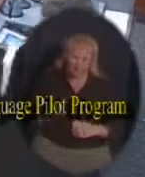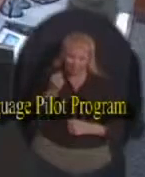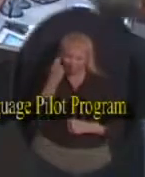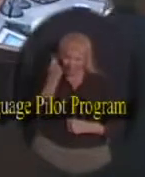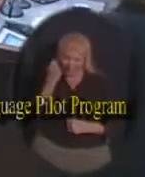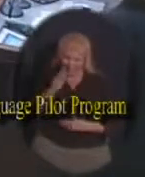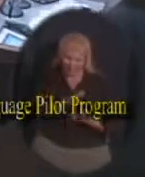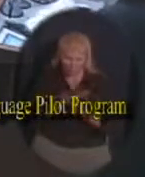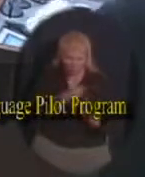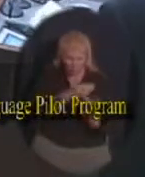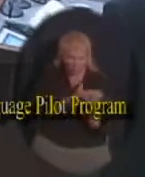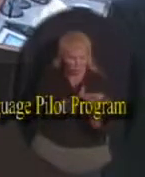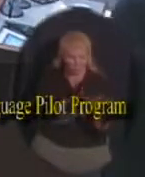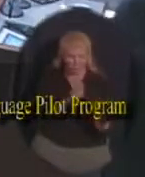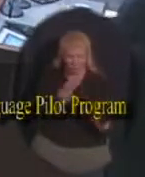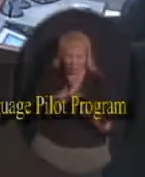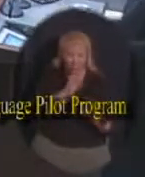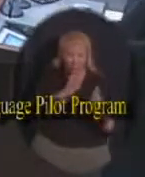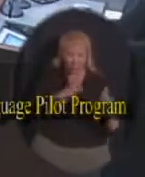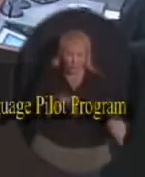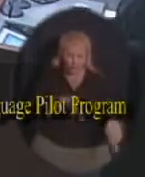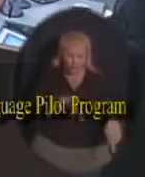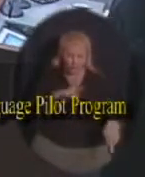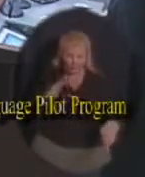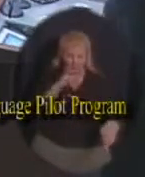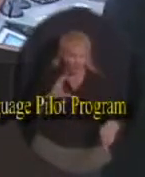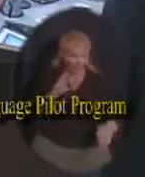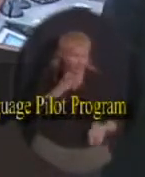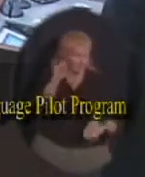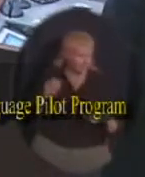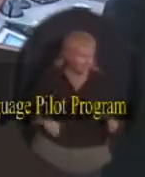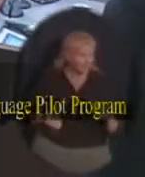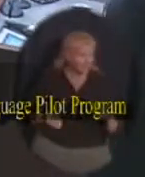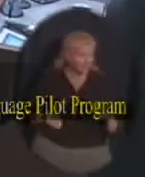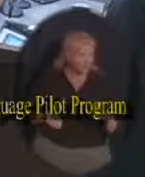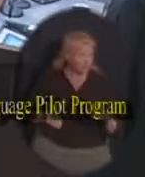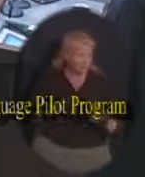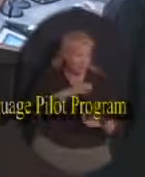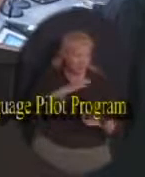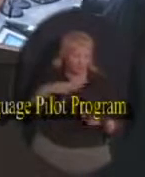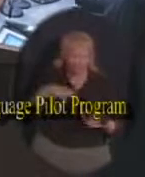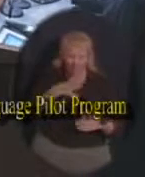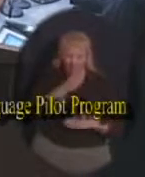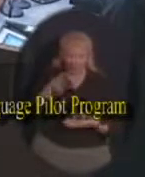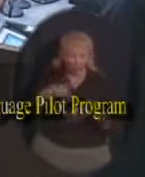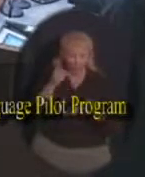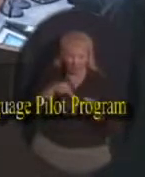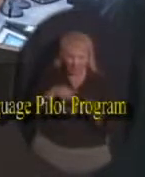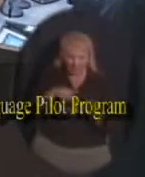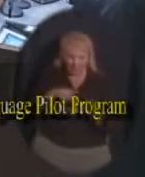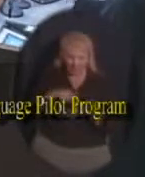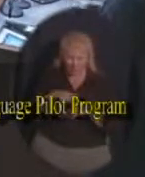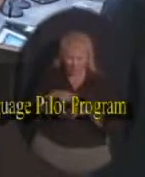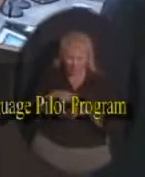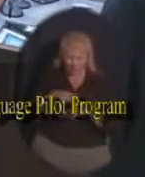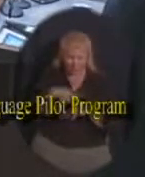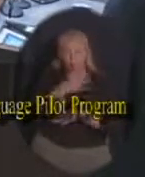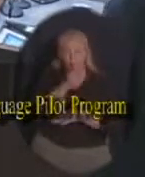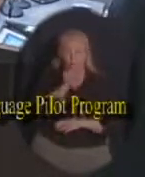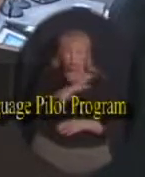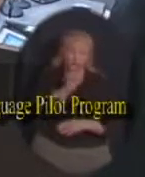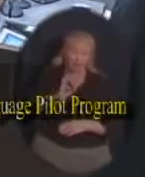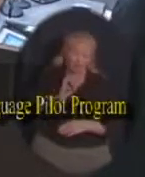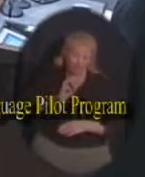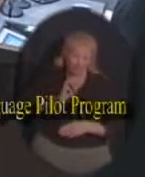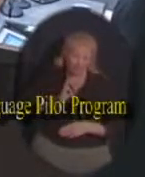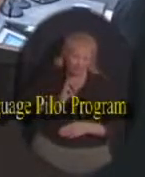report, 100% of the site council, 100% of the school principals there, and the